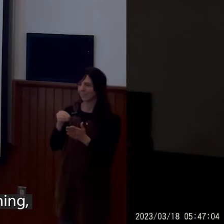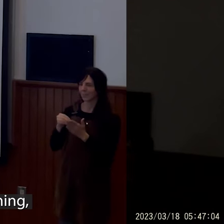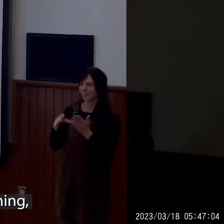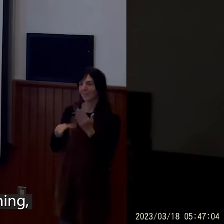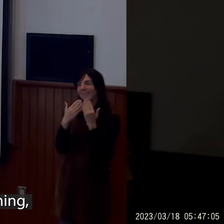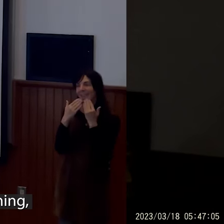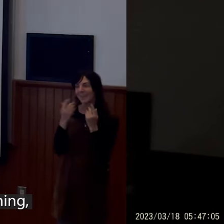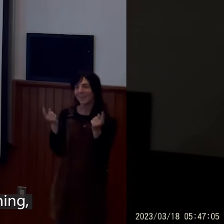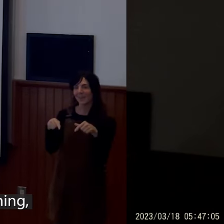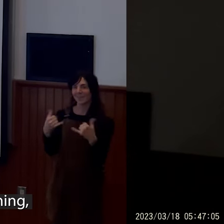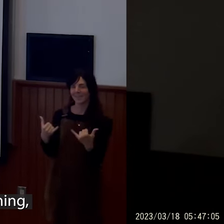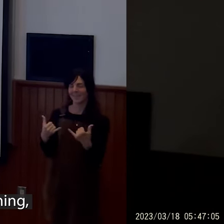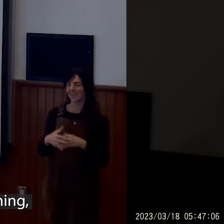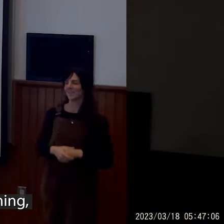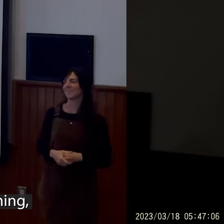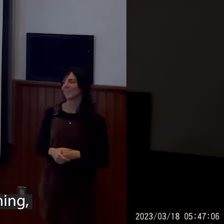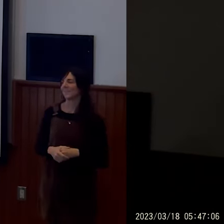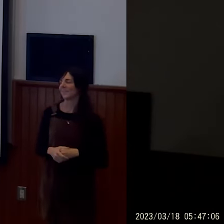for coming.